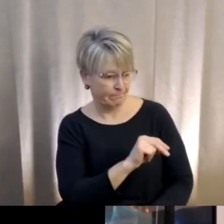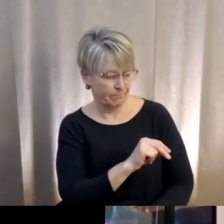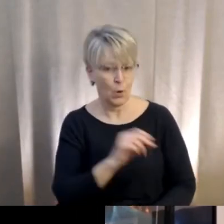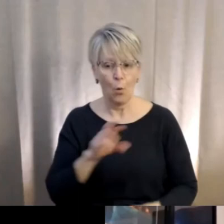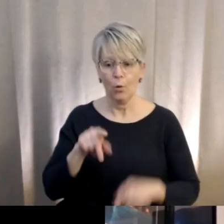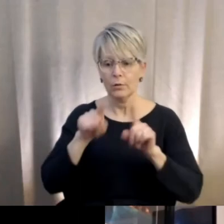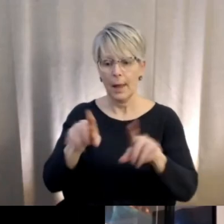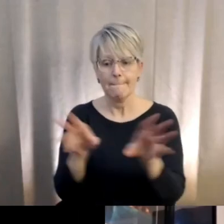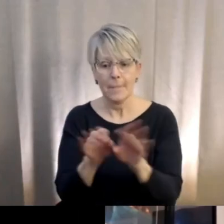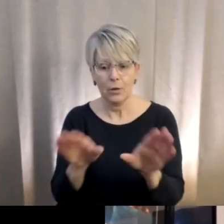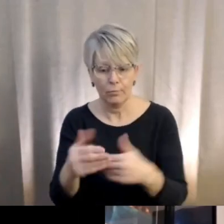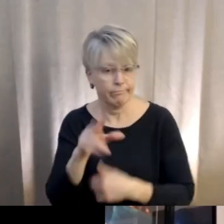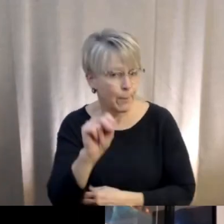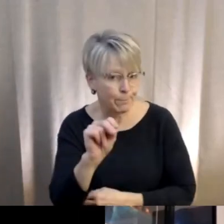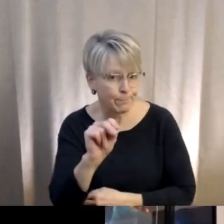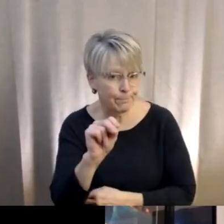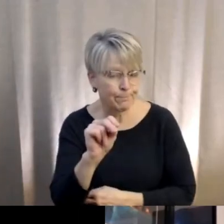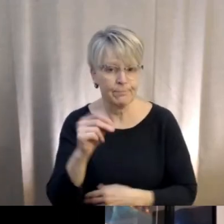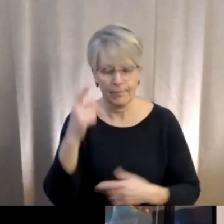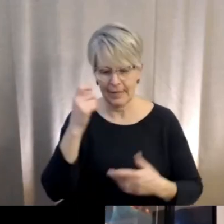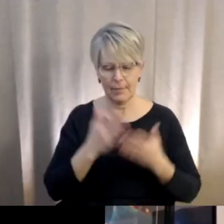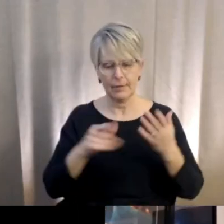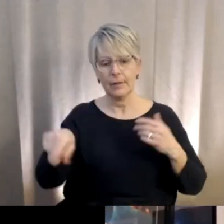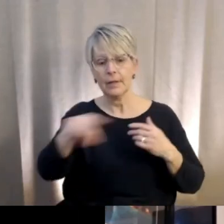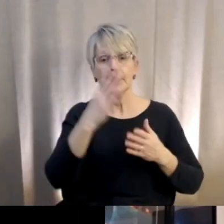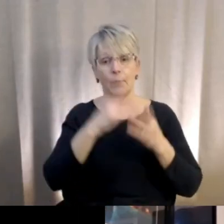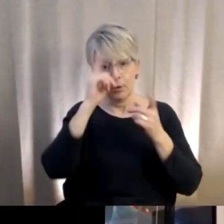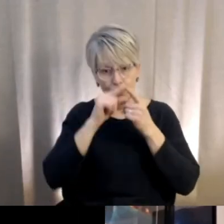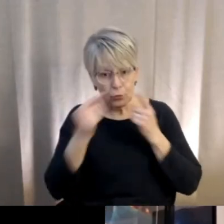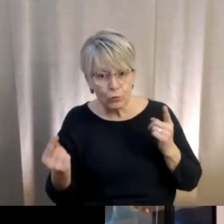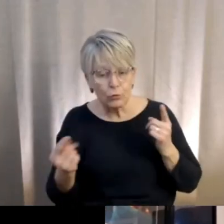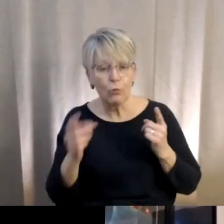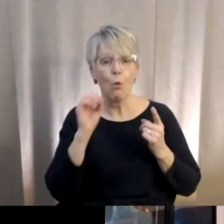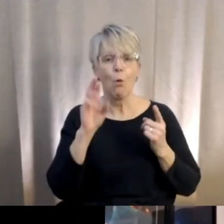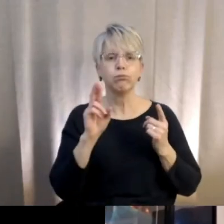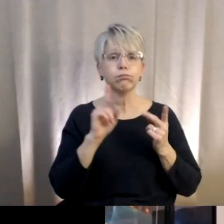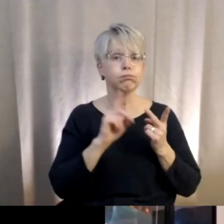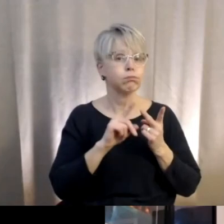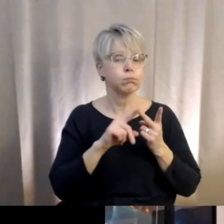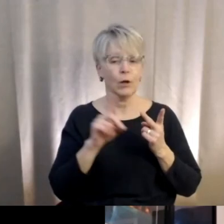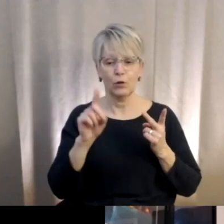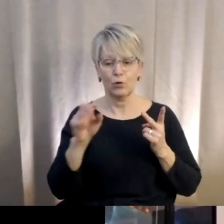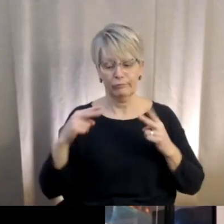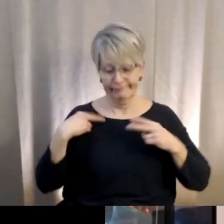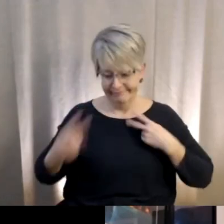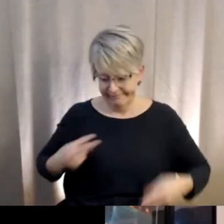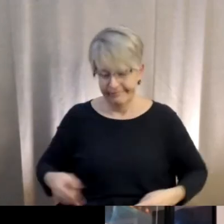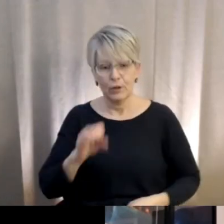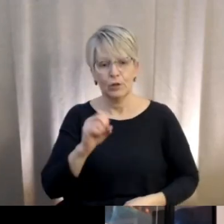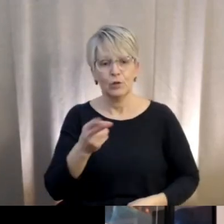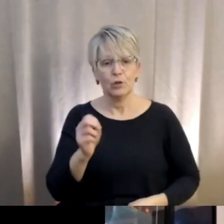meeting room, just because somebody else has an allergy or whatever, because the dog sheds too much or